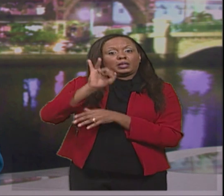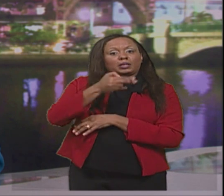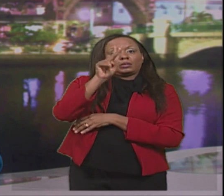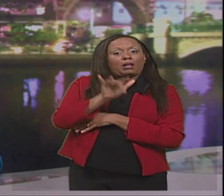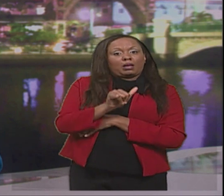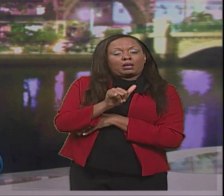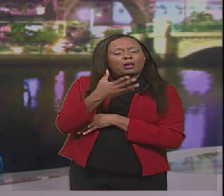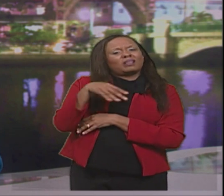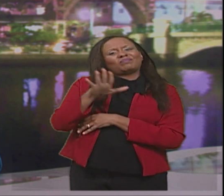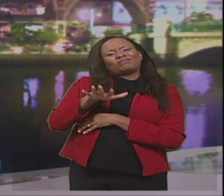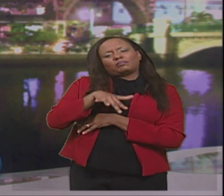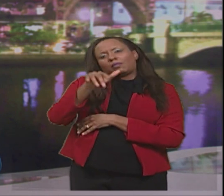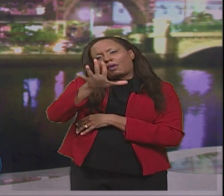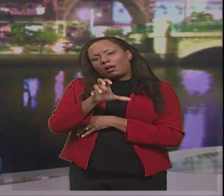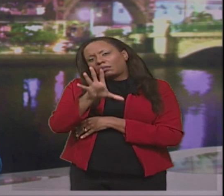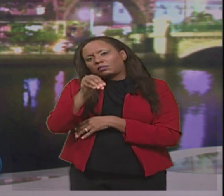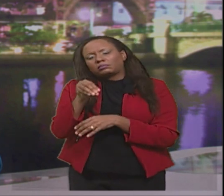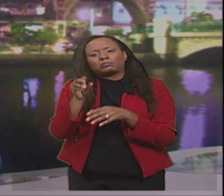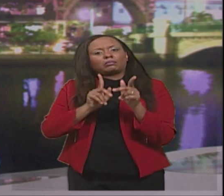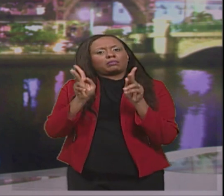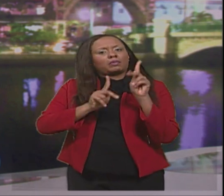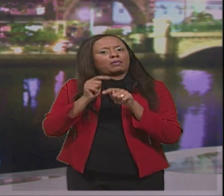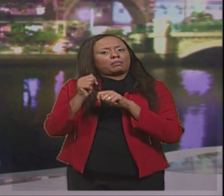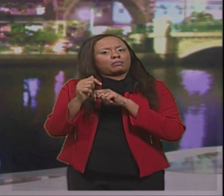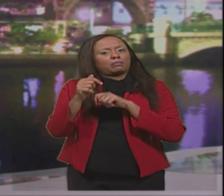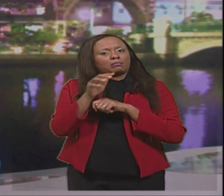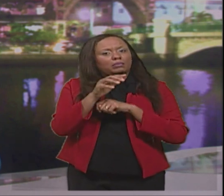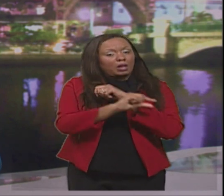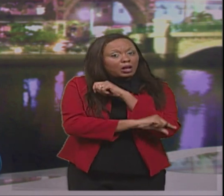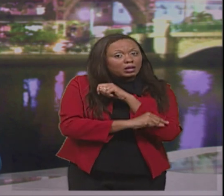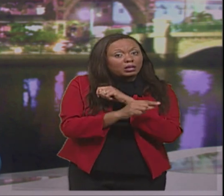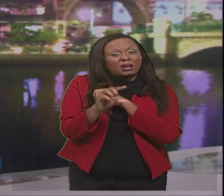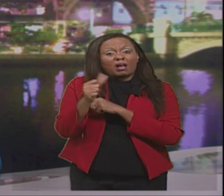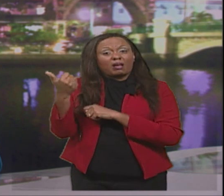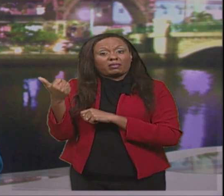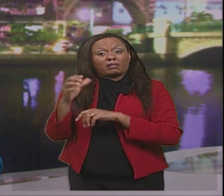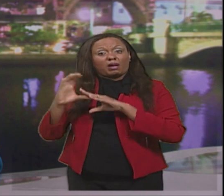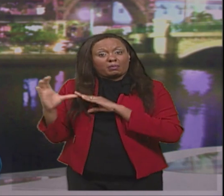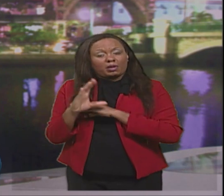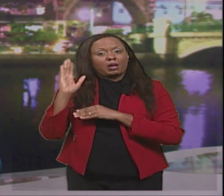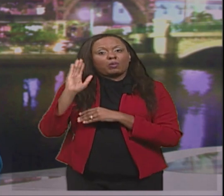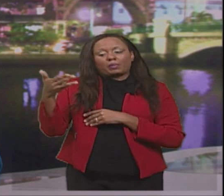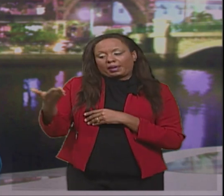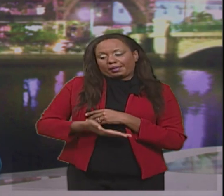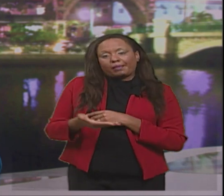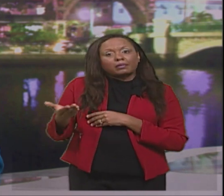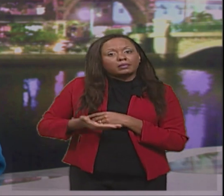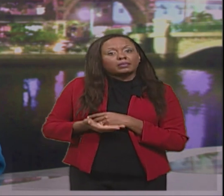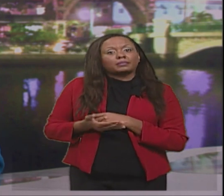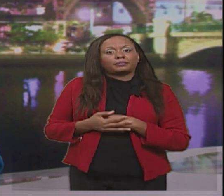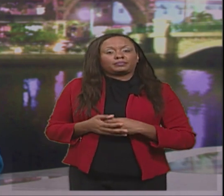July, and an estimated 550 locals from across the region and Guyana will be employed during the production